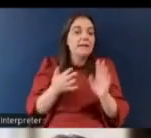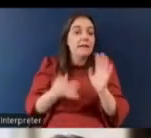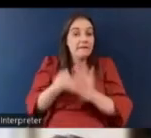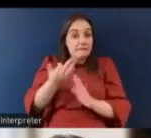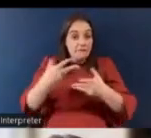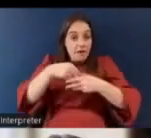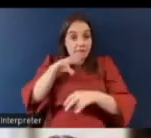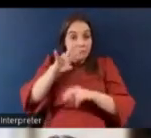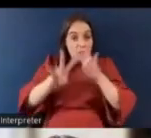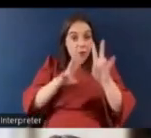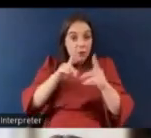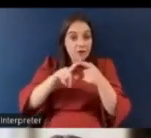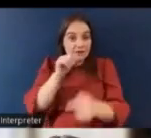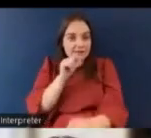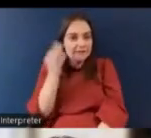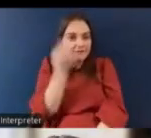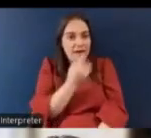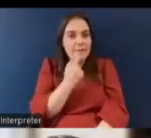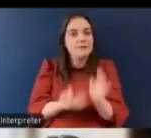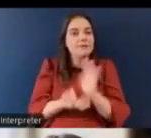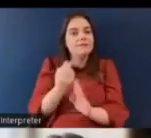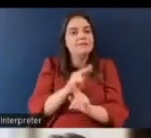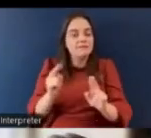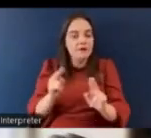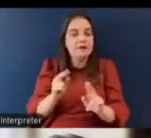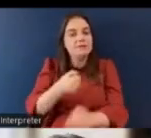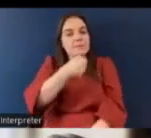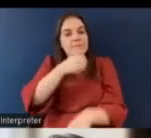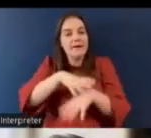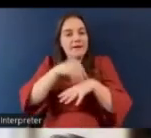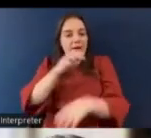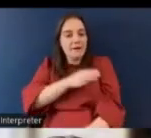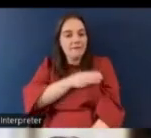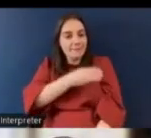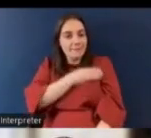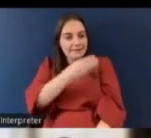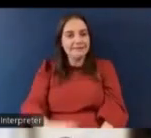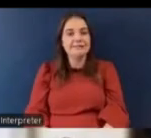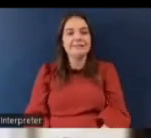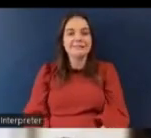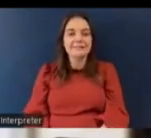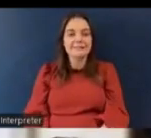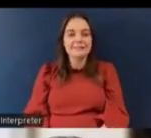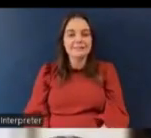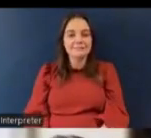Q&A section and the workshopping sections of the webinar. So we can go to the next slide there.